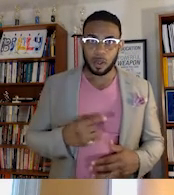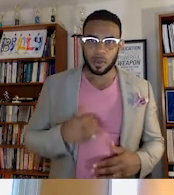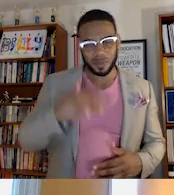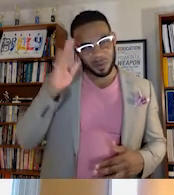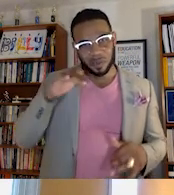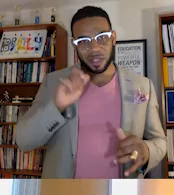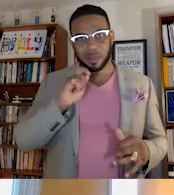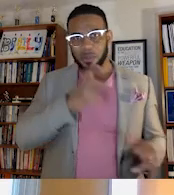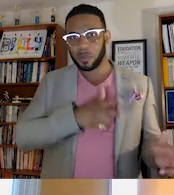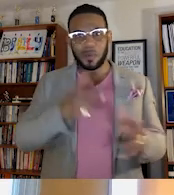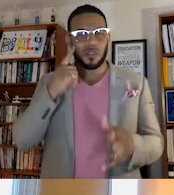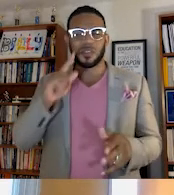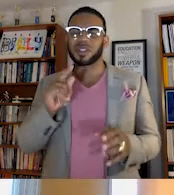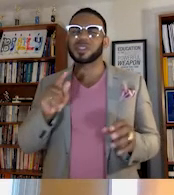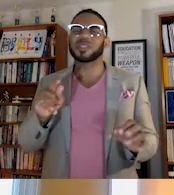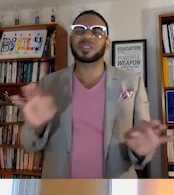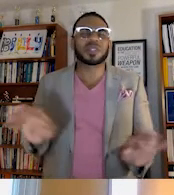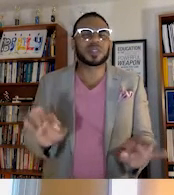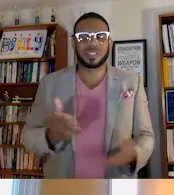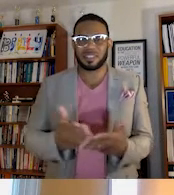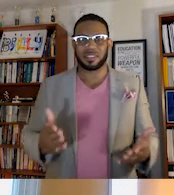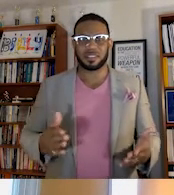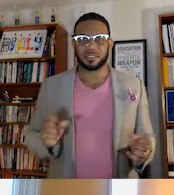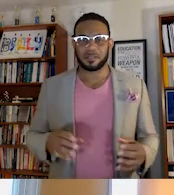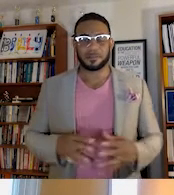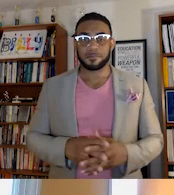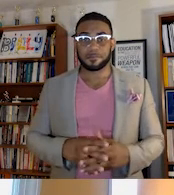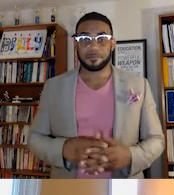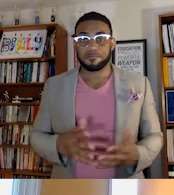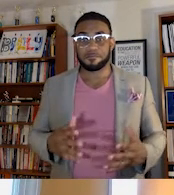We can be pulled over for the smallest thing. So